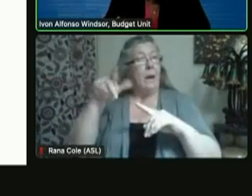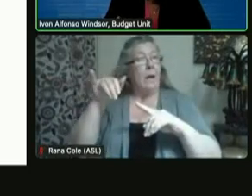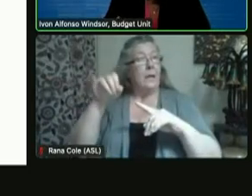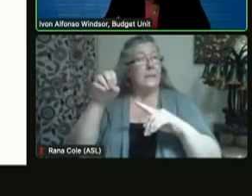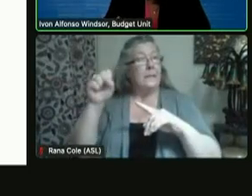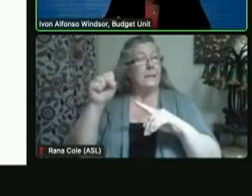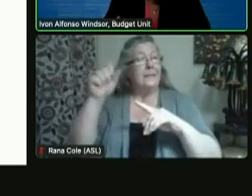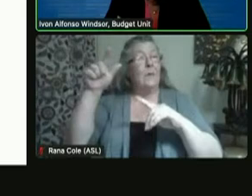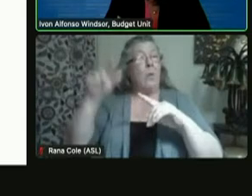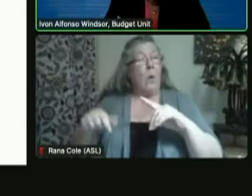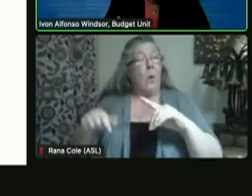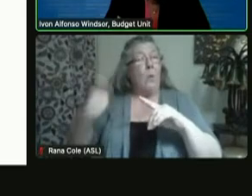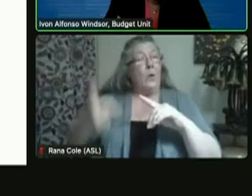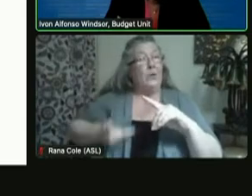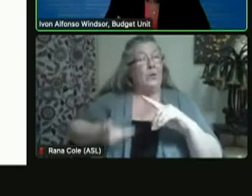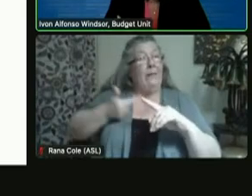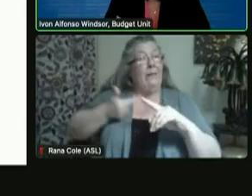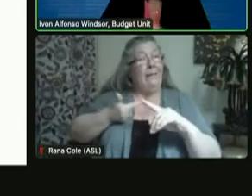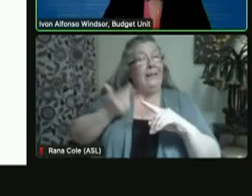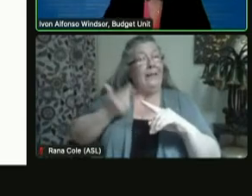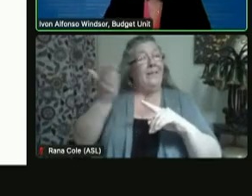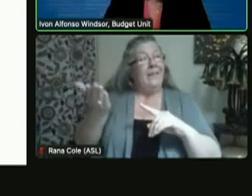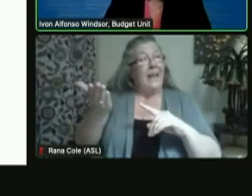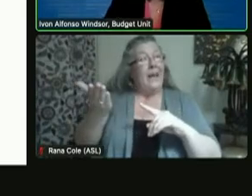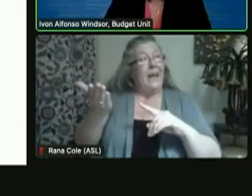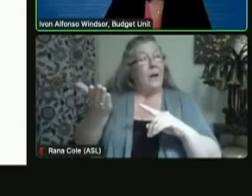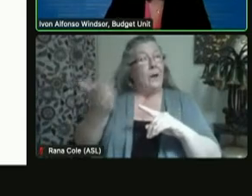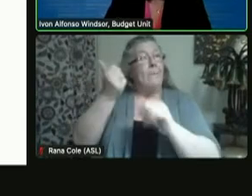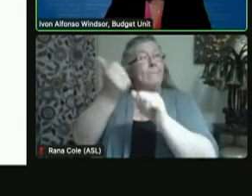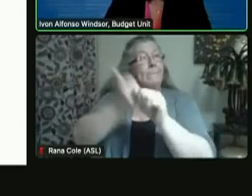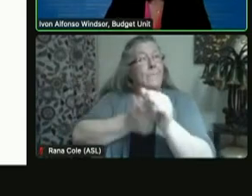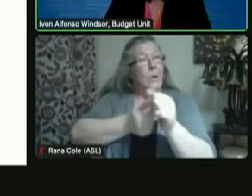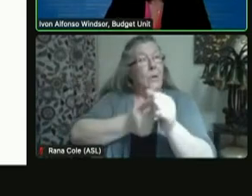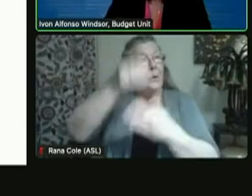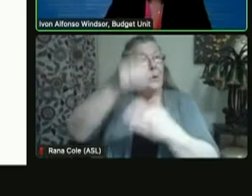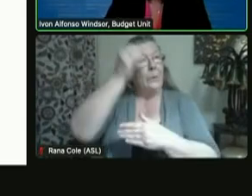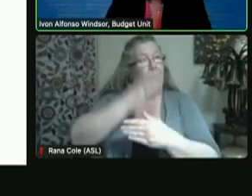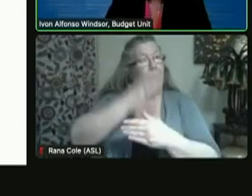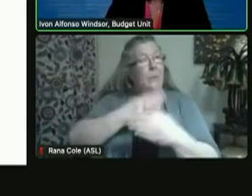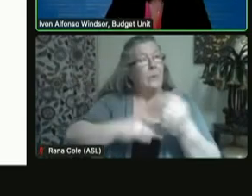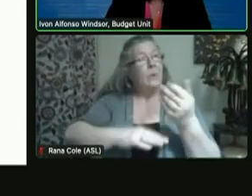County. Yes, their per pupil funding, it's very similar to ours.